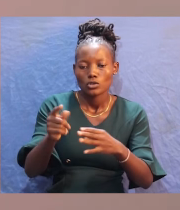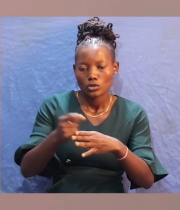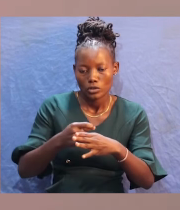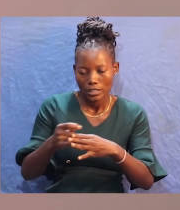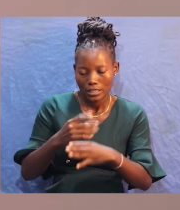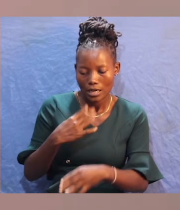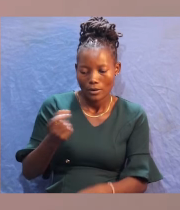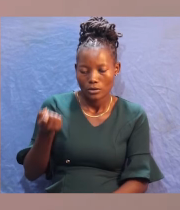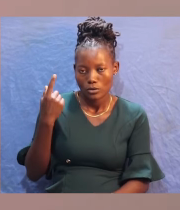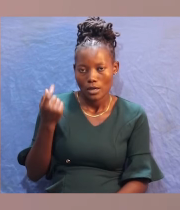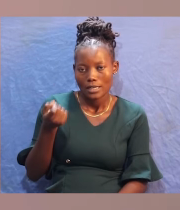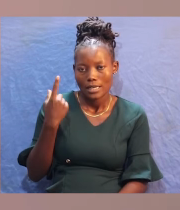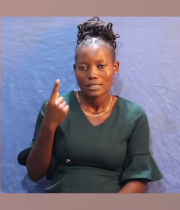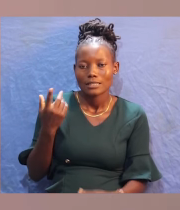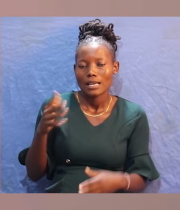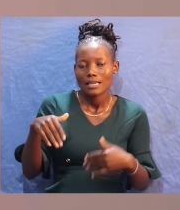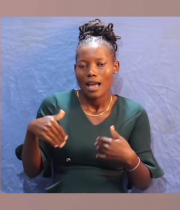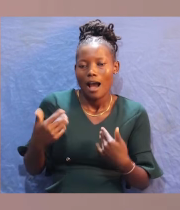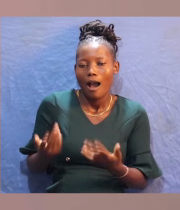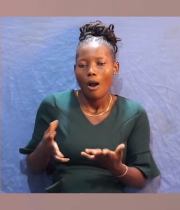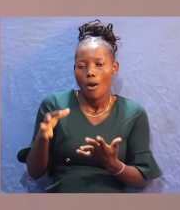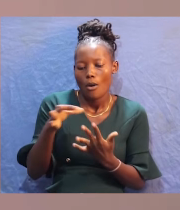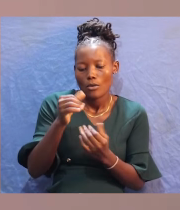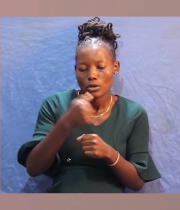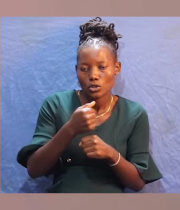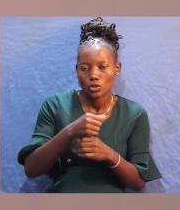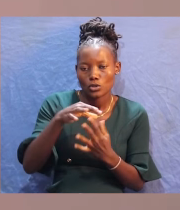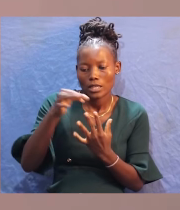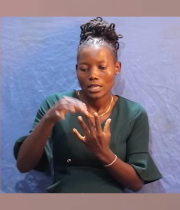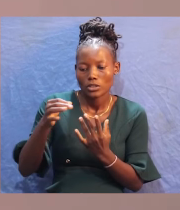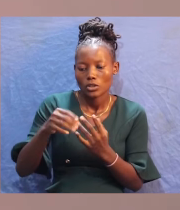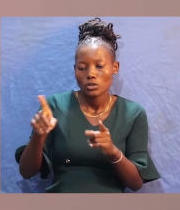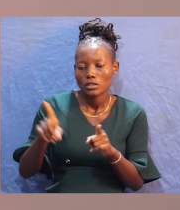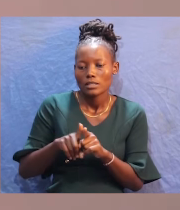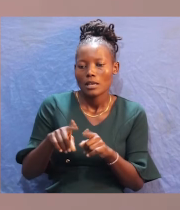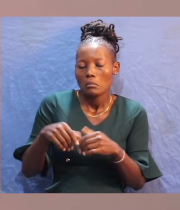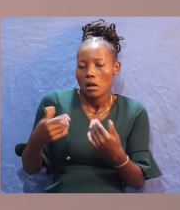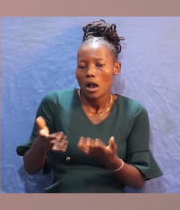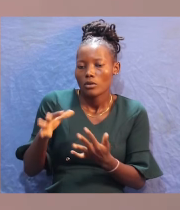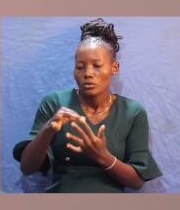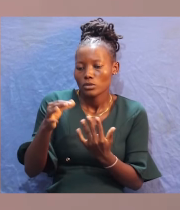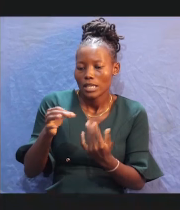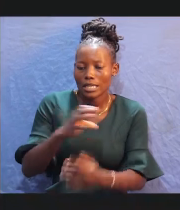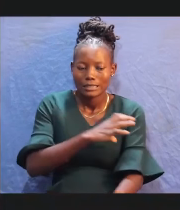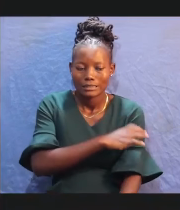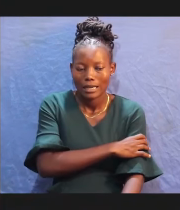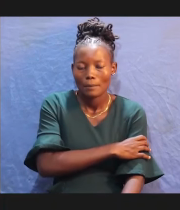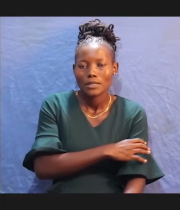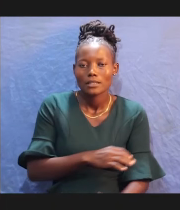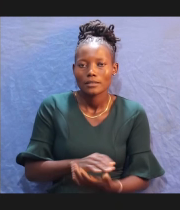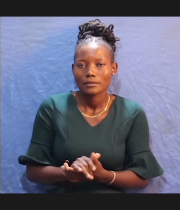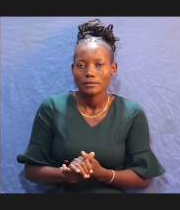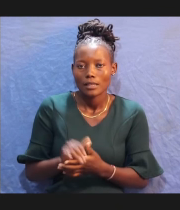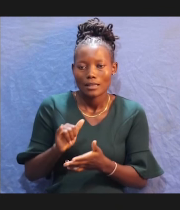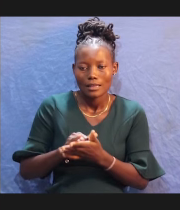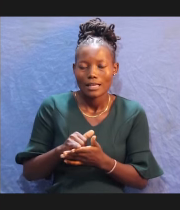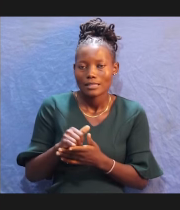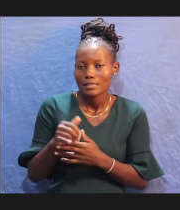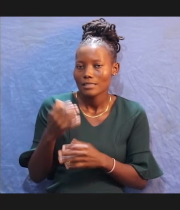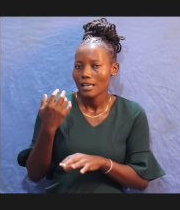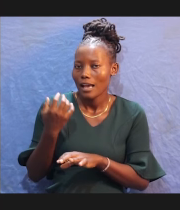your end, your selection criteria, 1, and then 2, how do you select your captains? Yeah, well, that's always tricky,